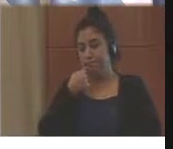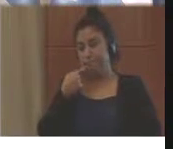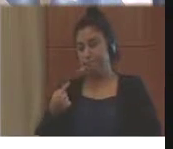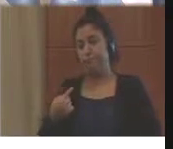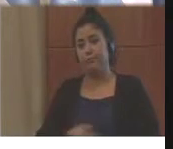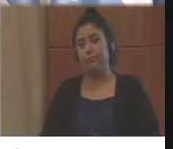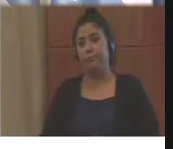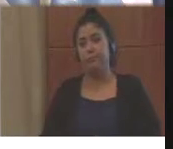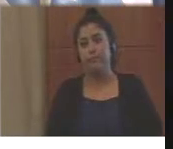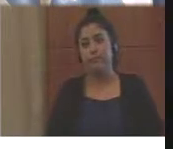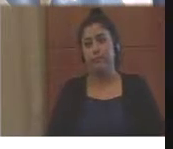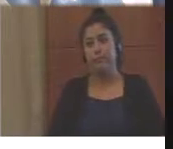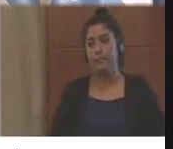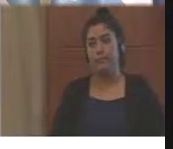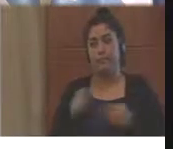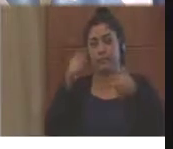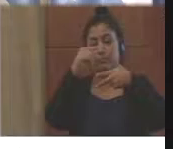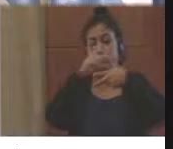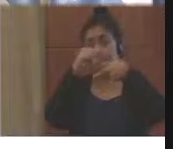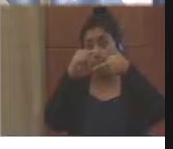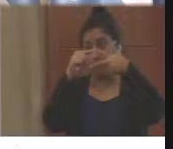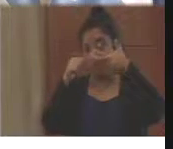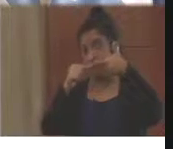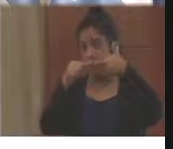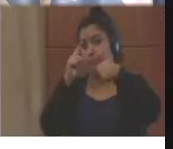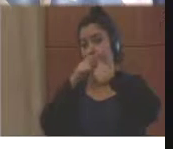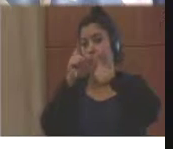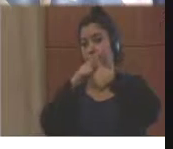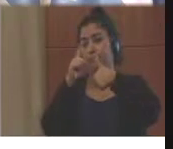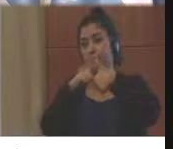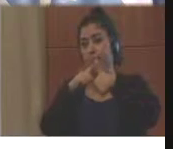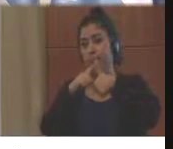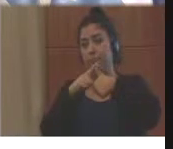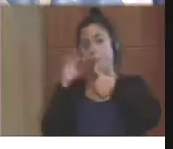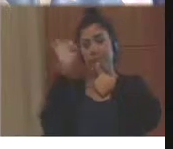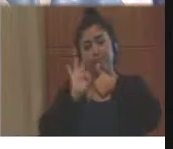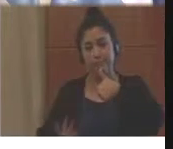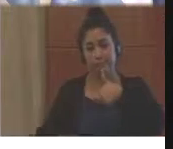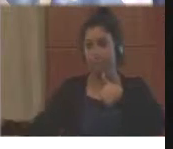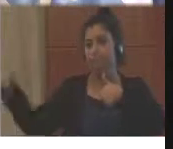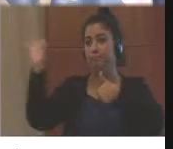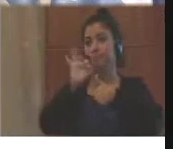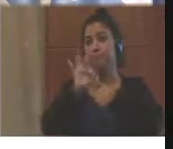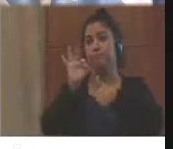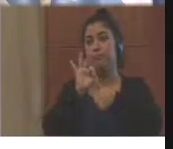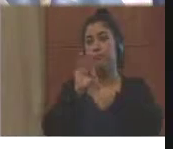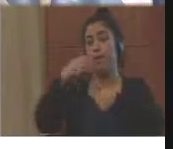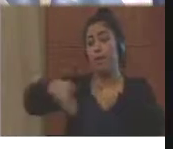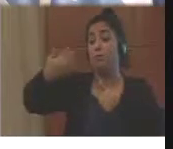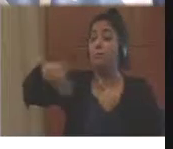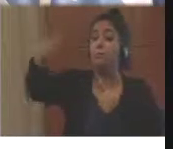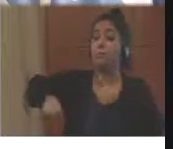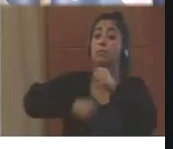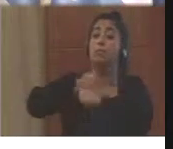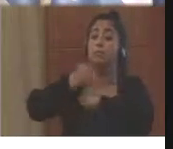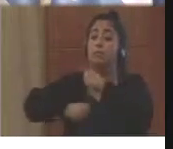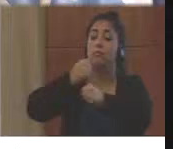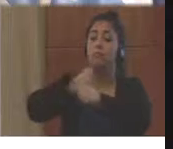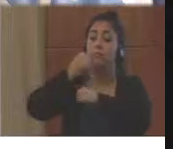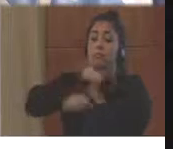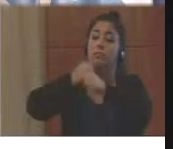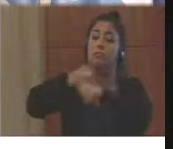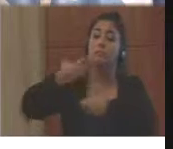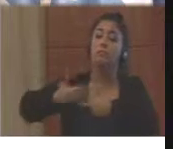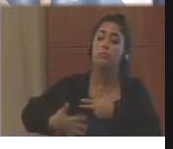a part of the whereas clauses, and you can summarize it as follows. In the next few years, we need to take into account